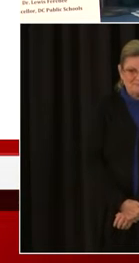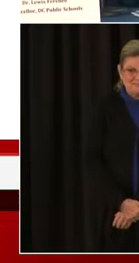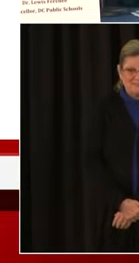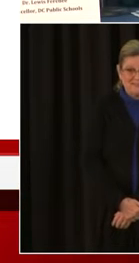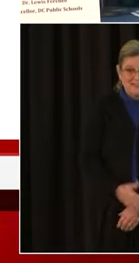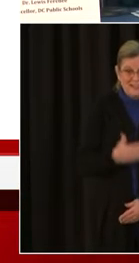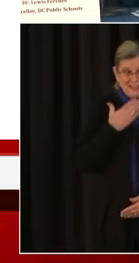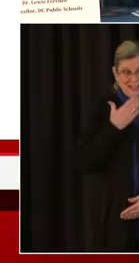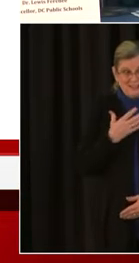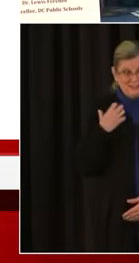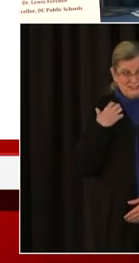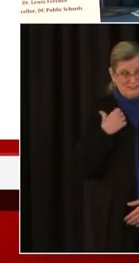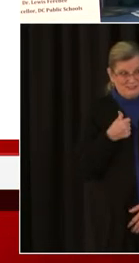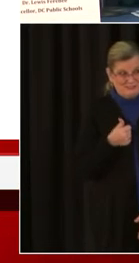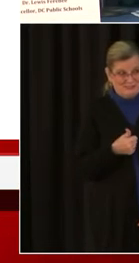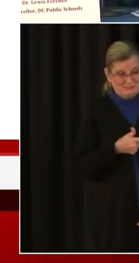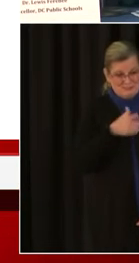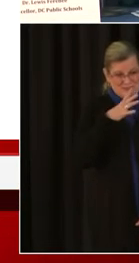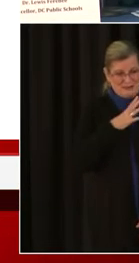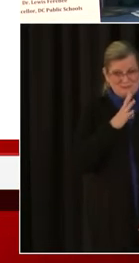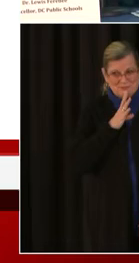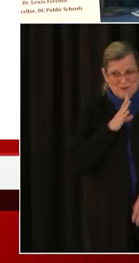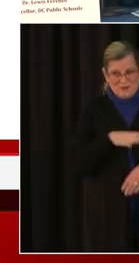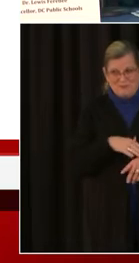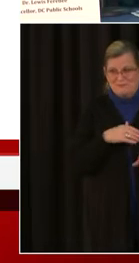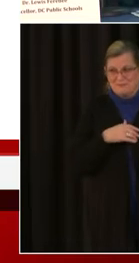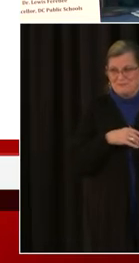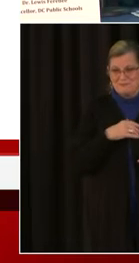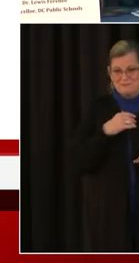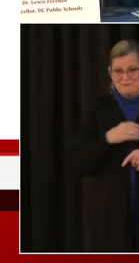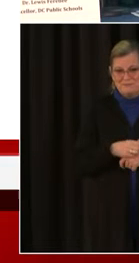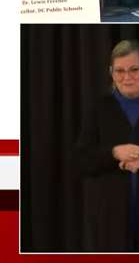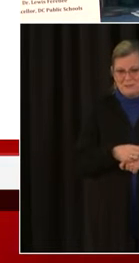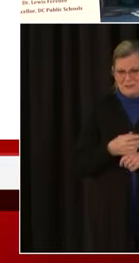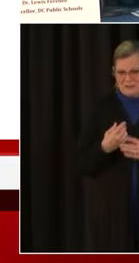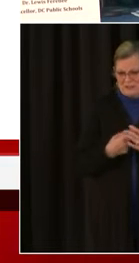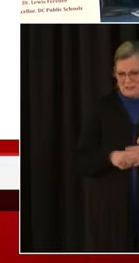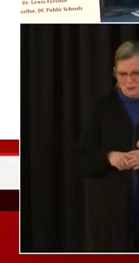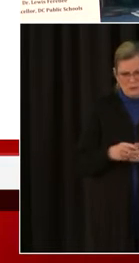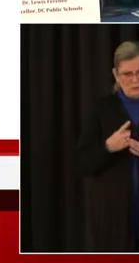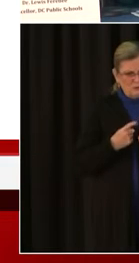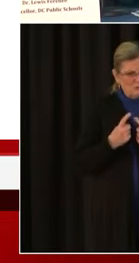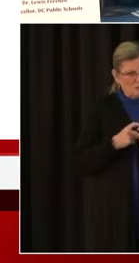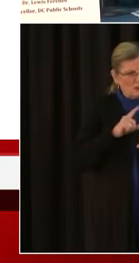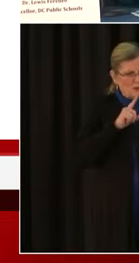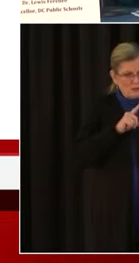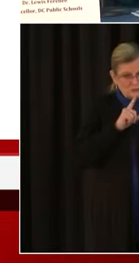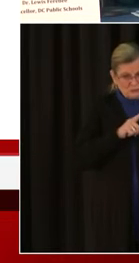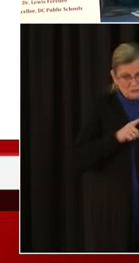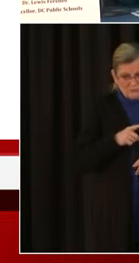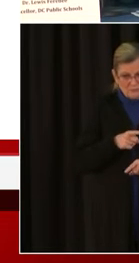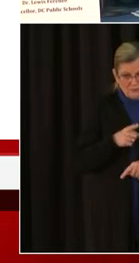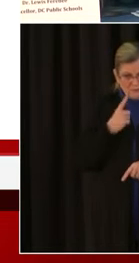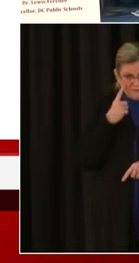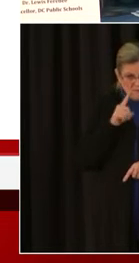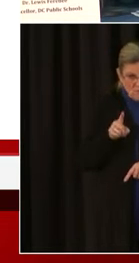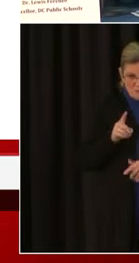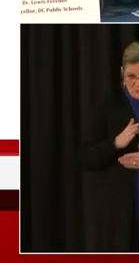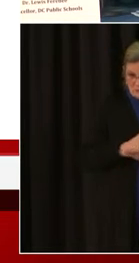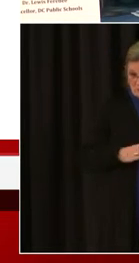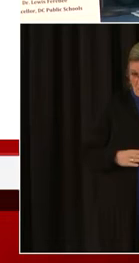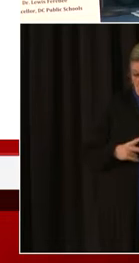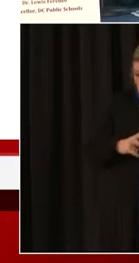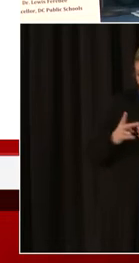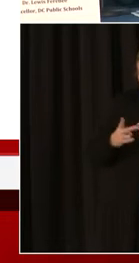Thank you, Chancellor. We can get started on some question and answer now for the portion of the